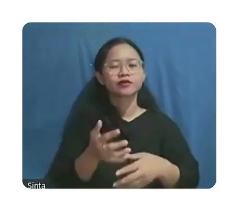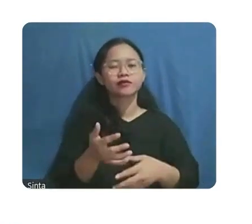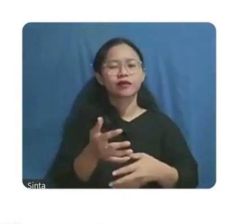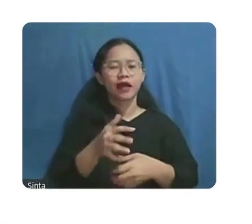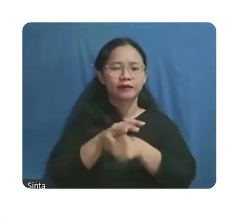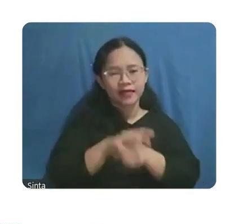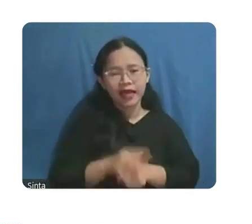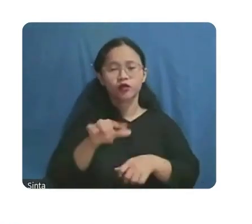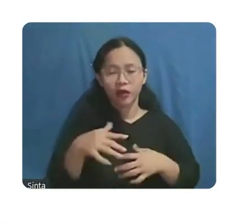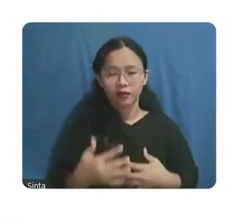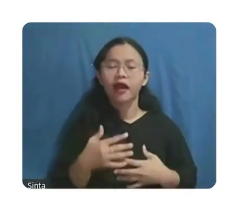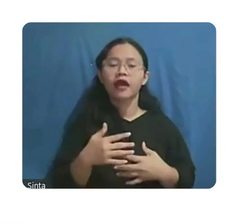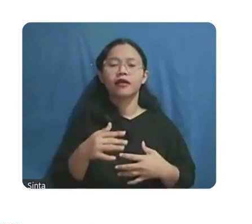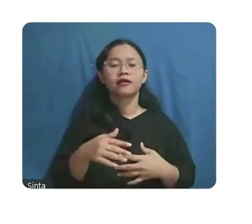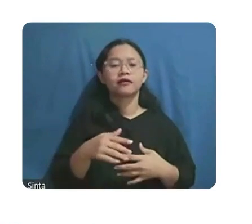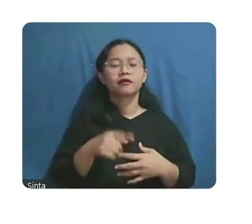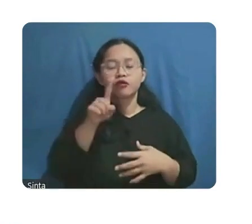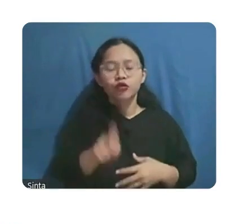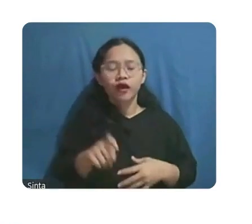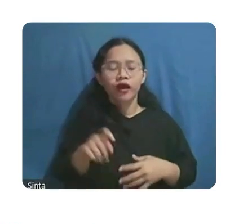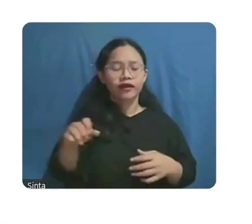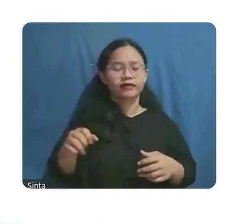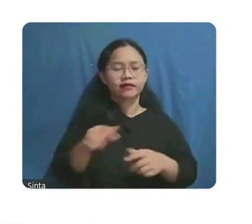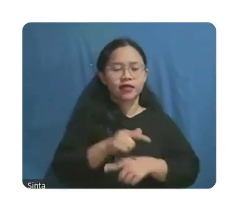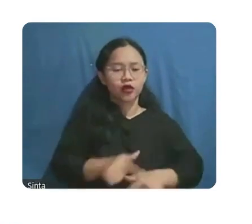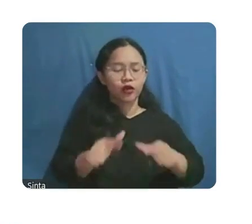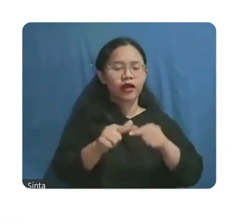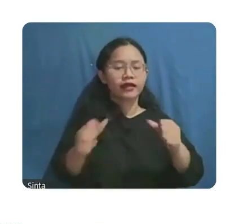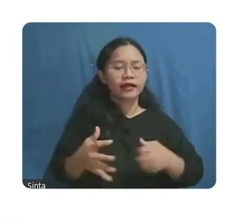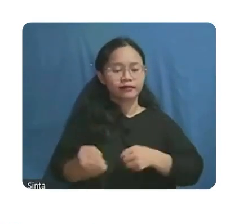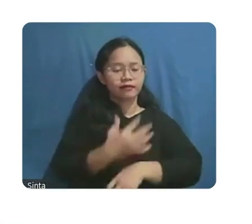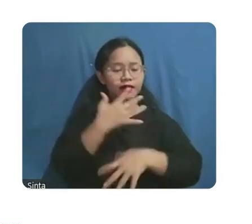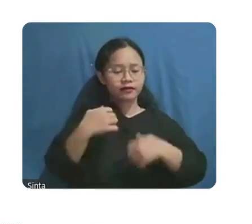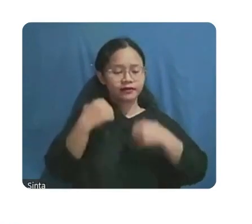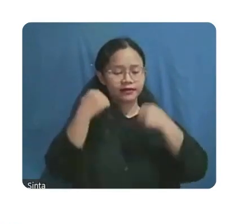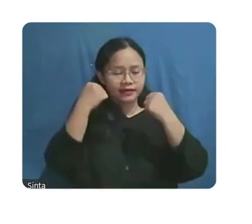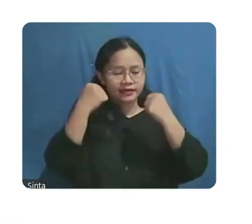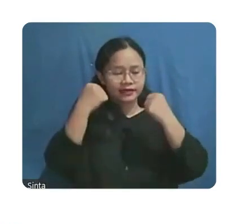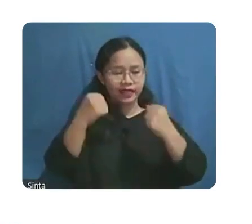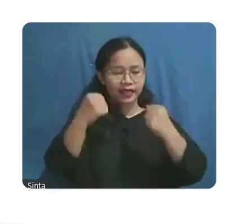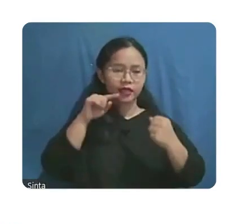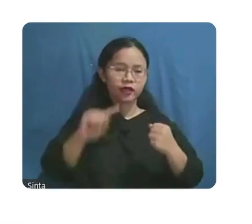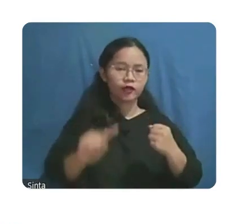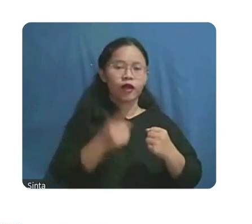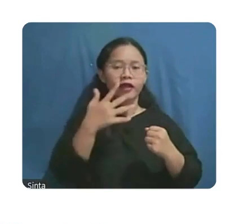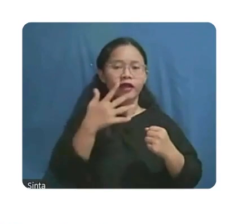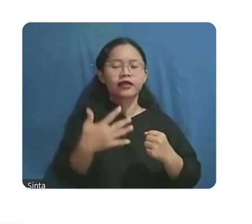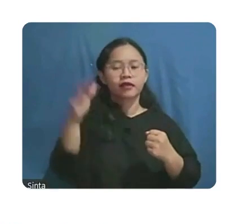environment quality, both physical, chemical, biological, and also